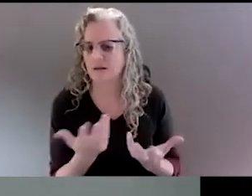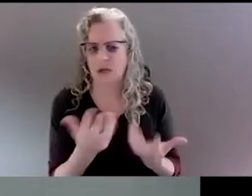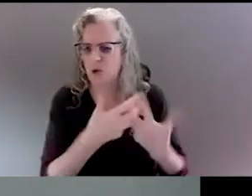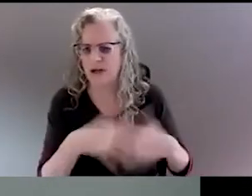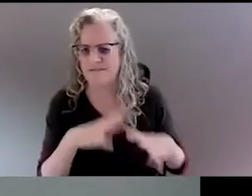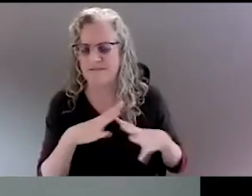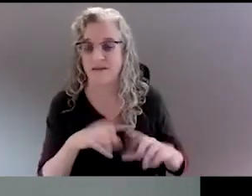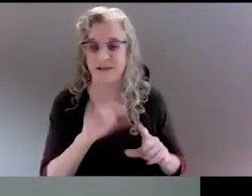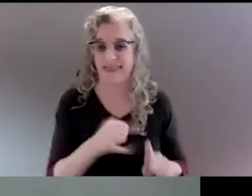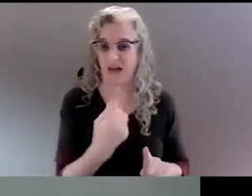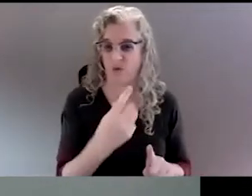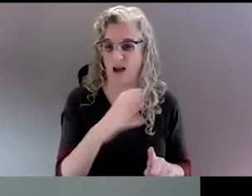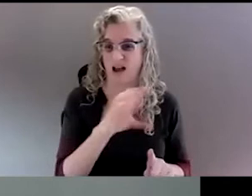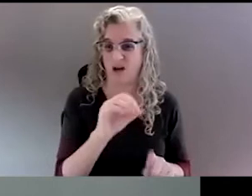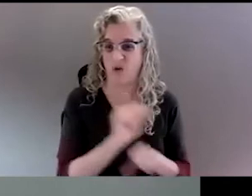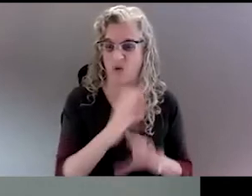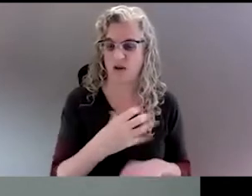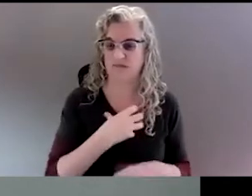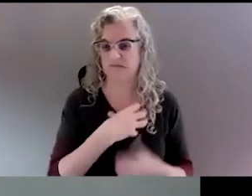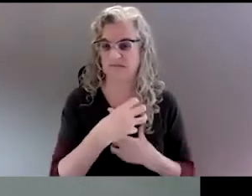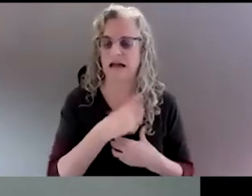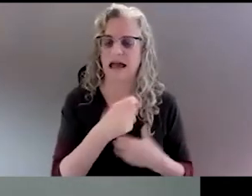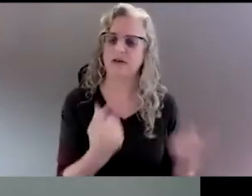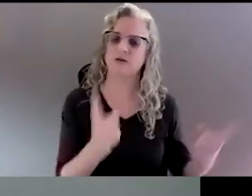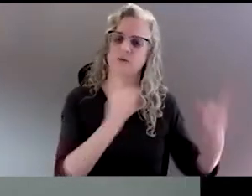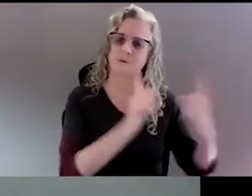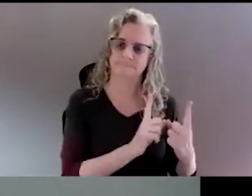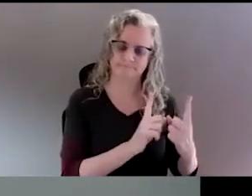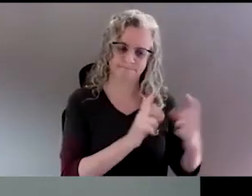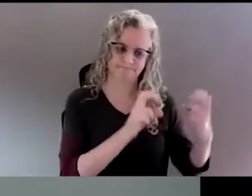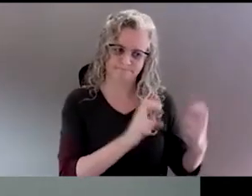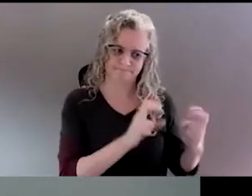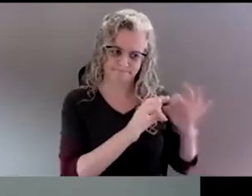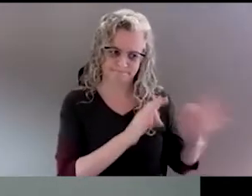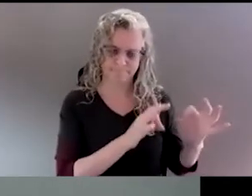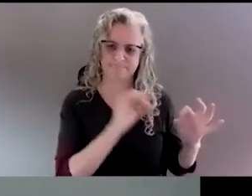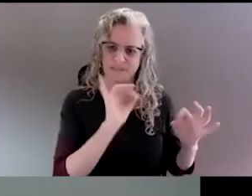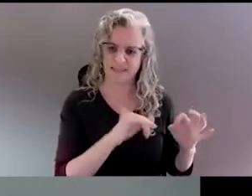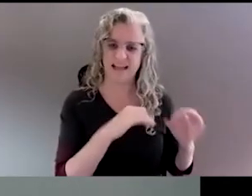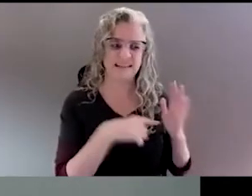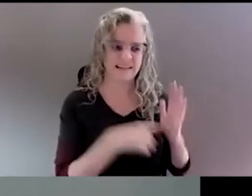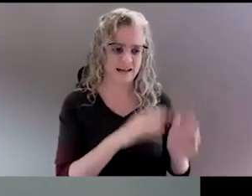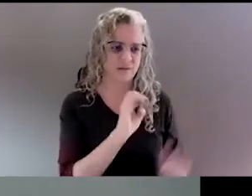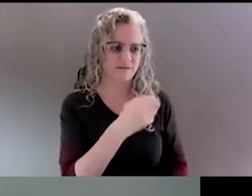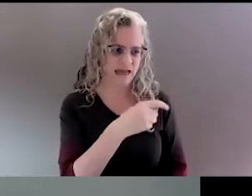her why it was equitable for me to come in when I had to come in. It was an accommodation.